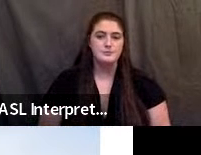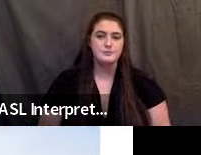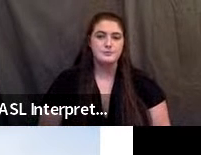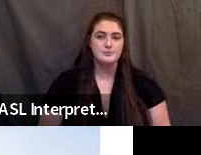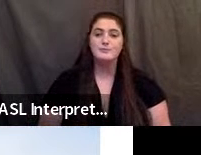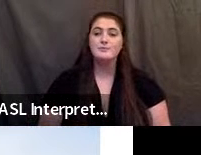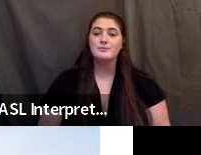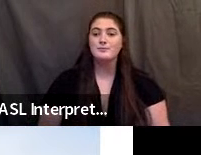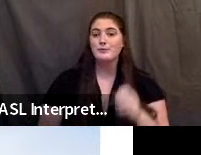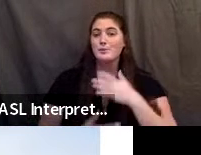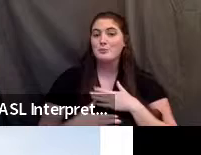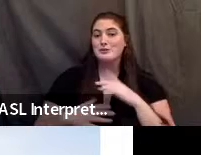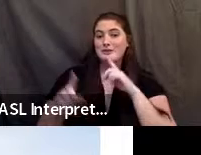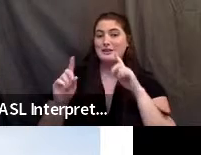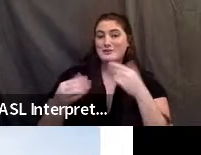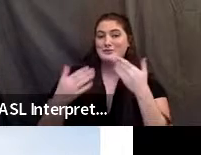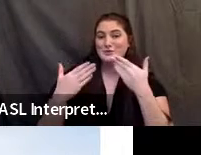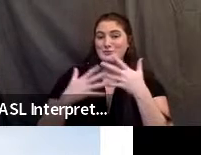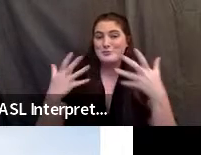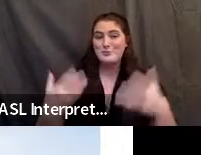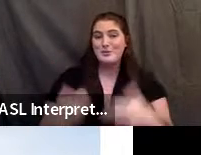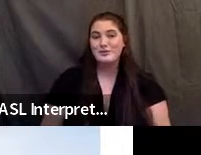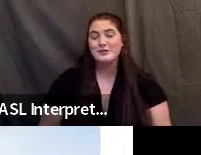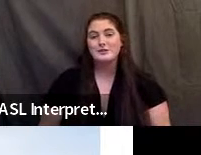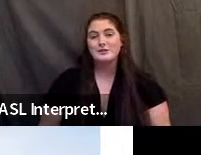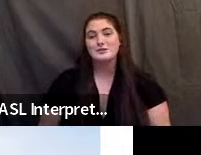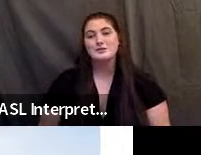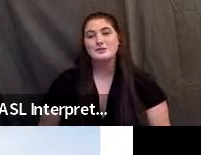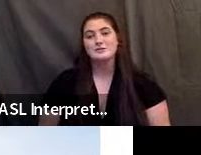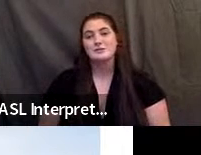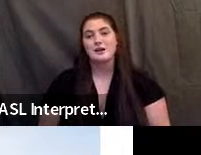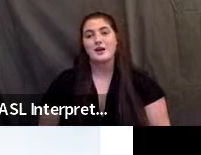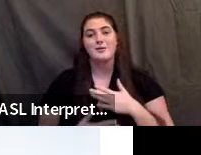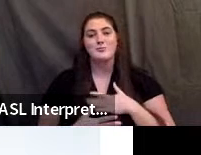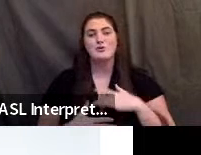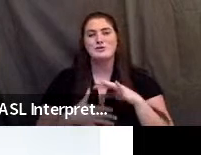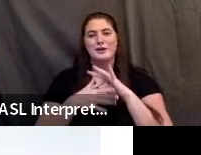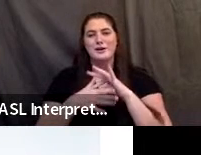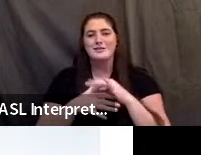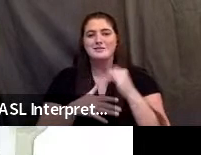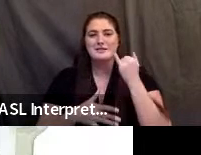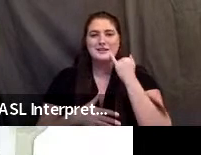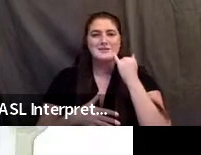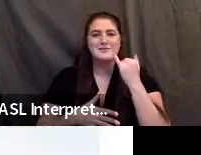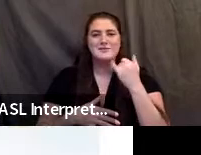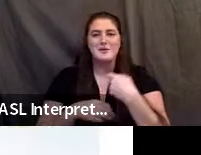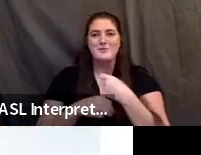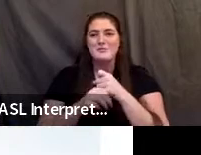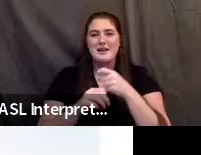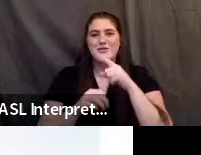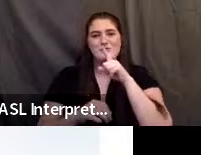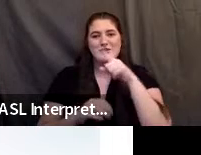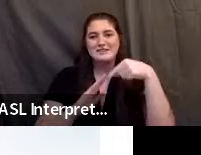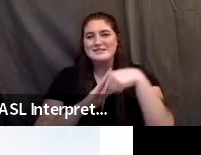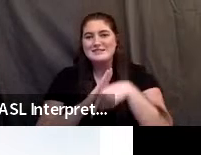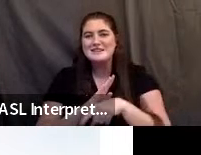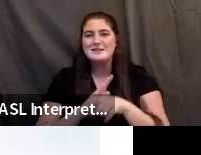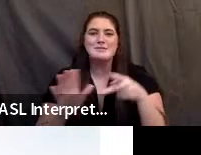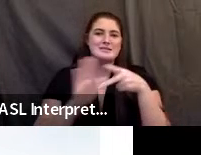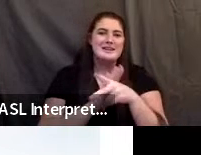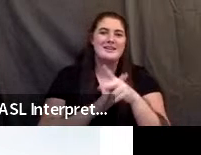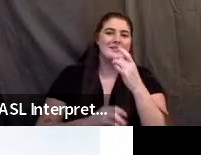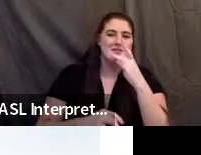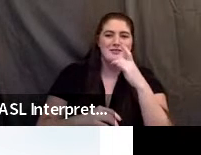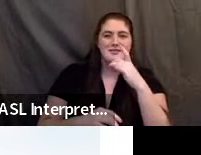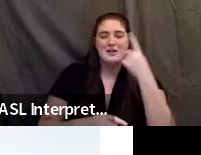I appreciate the answer. Thank you so much. And I appreciate the context about how if you made them really deep, all you're doing then is killing the light for the units